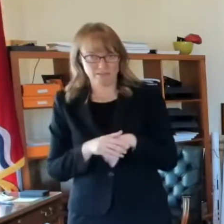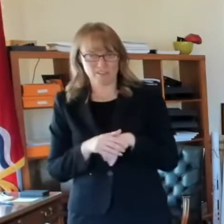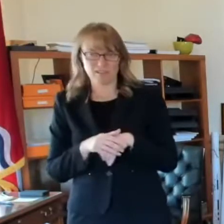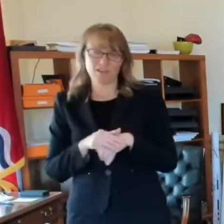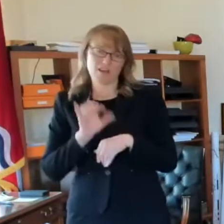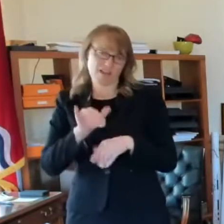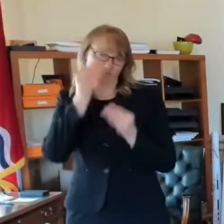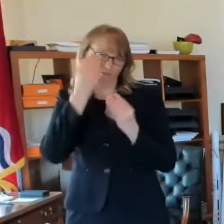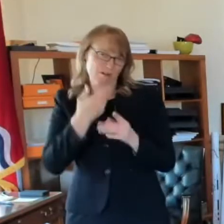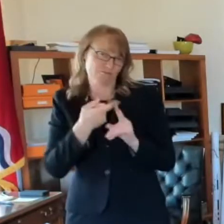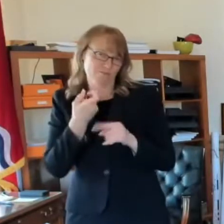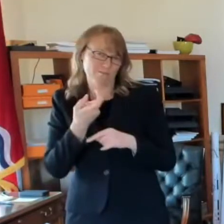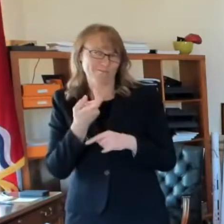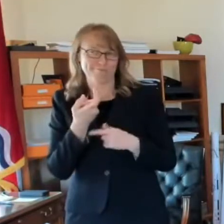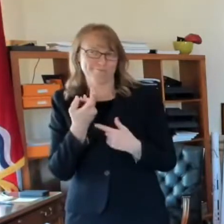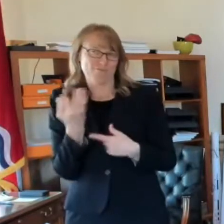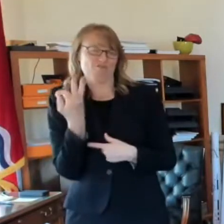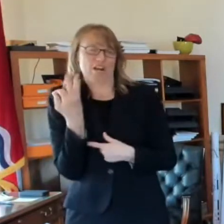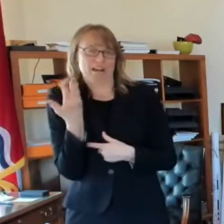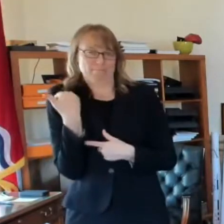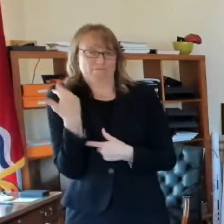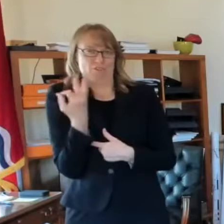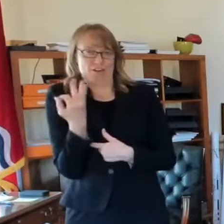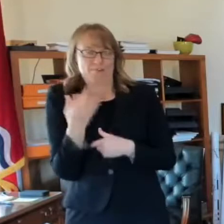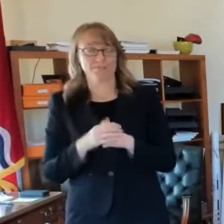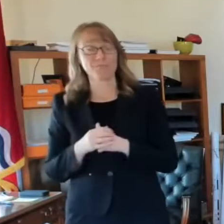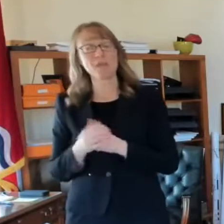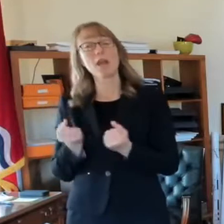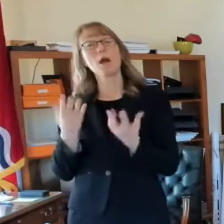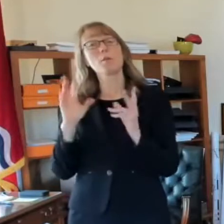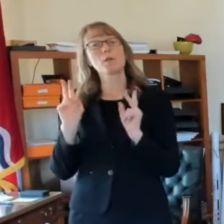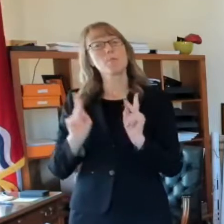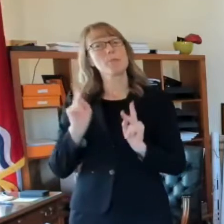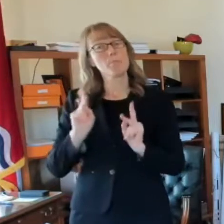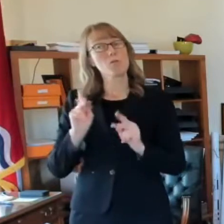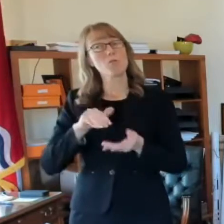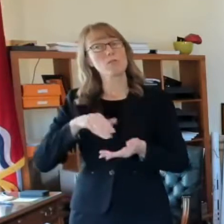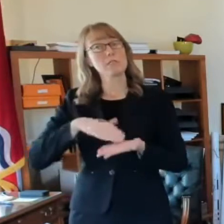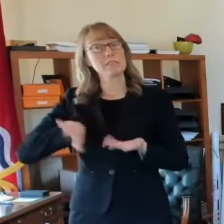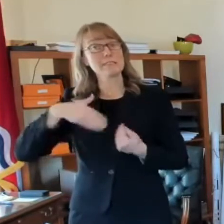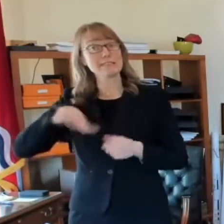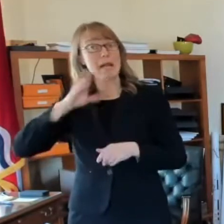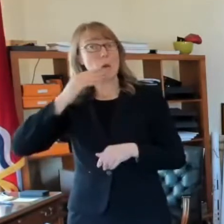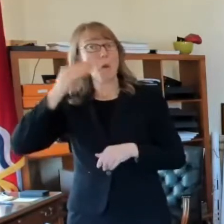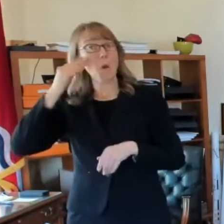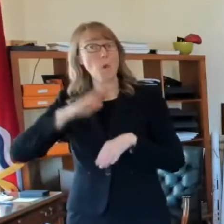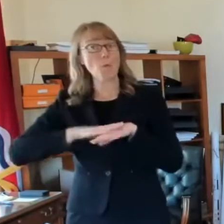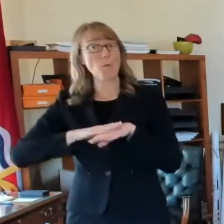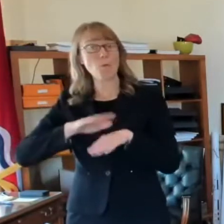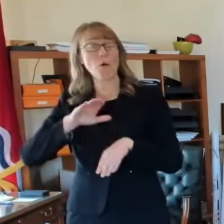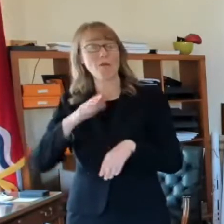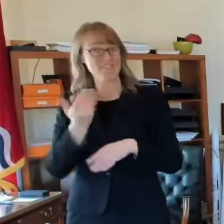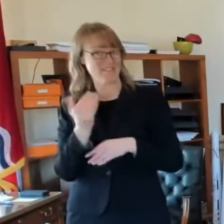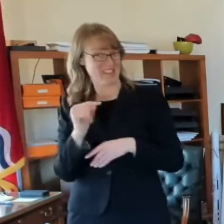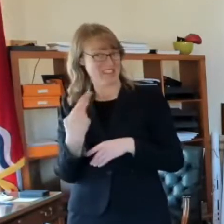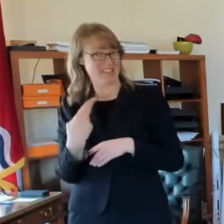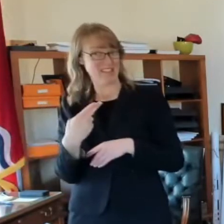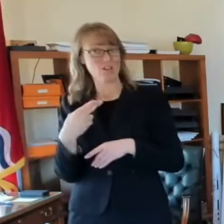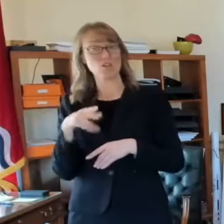would have been Friday. And 88 people discharged on the 15th,